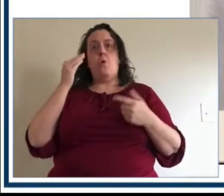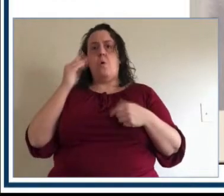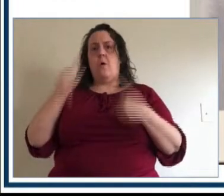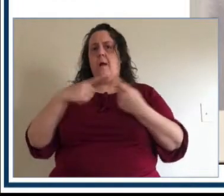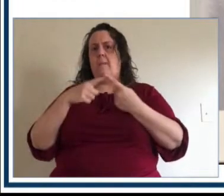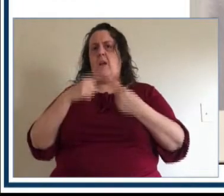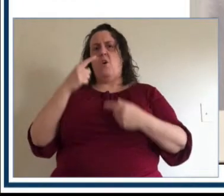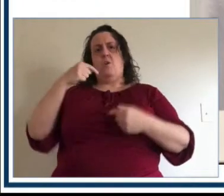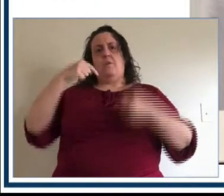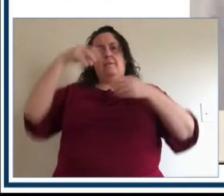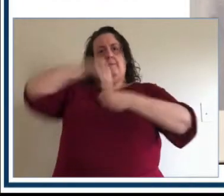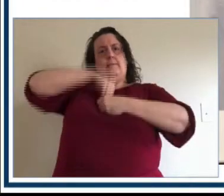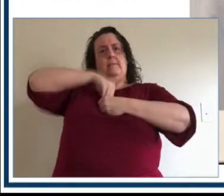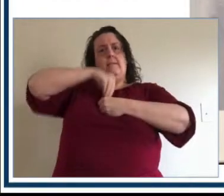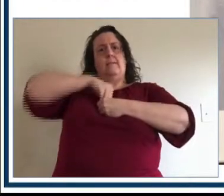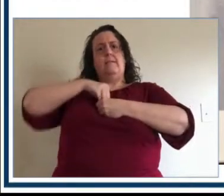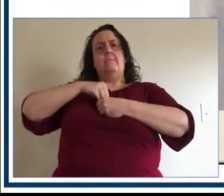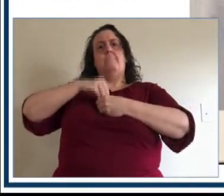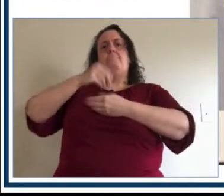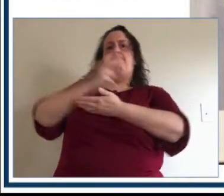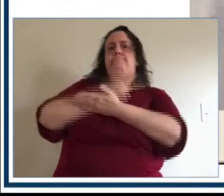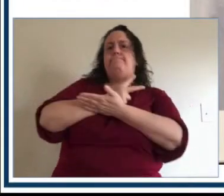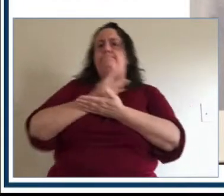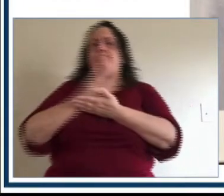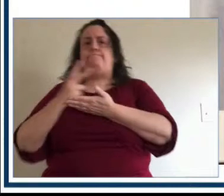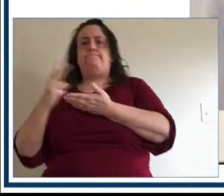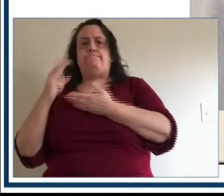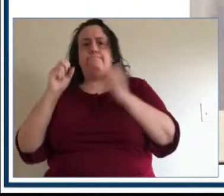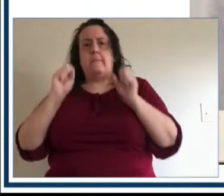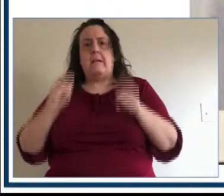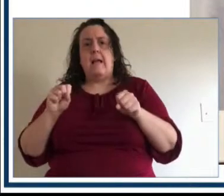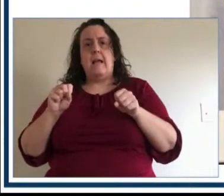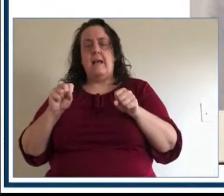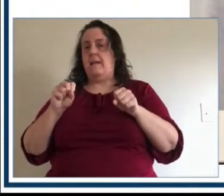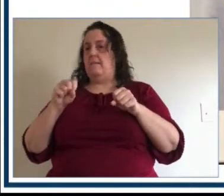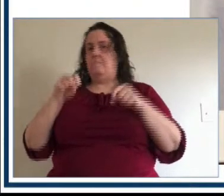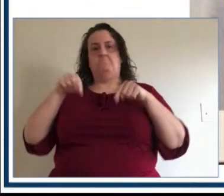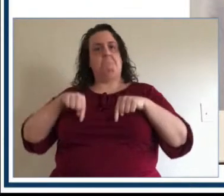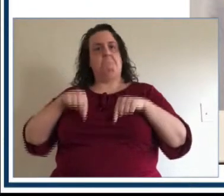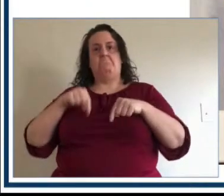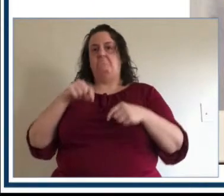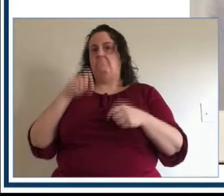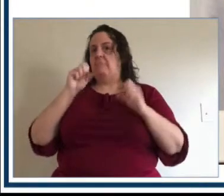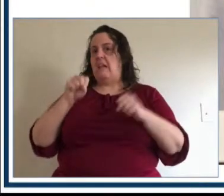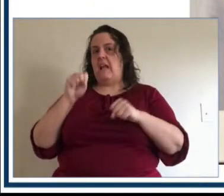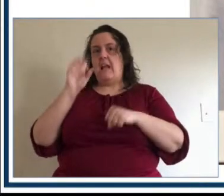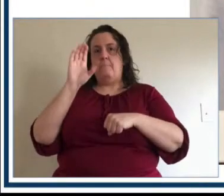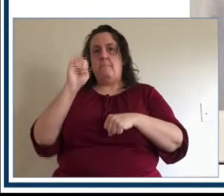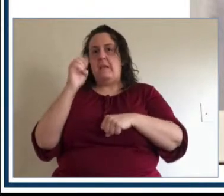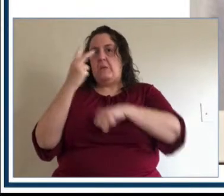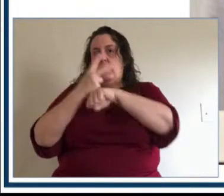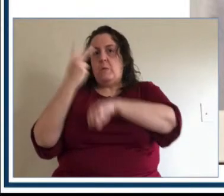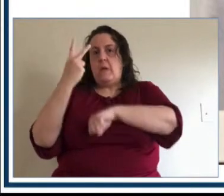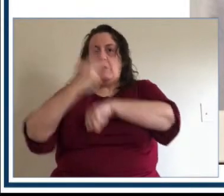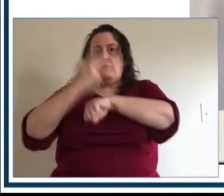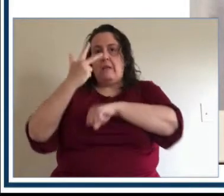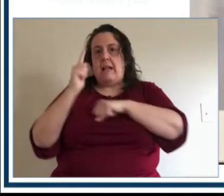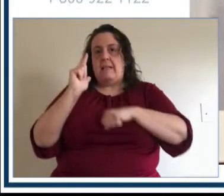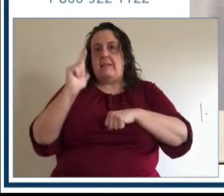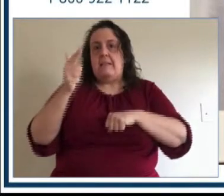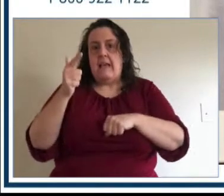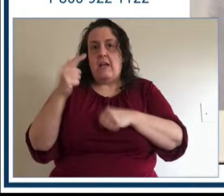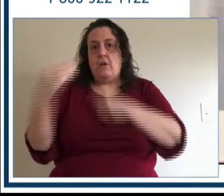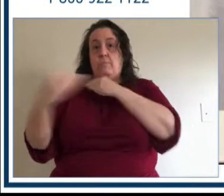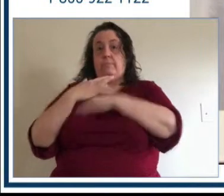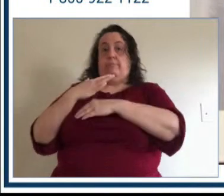with symptoms showing up and tests being positive within just 2 to 3 days of exposure. So this again means that the